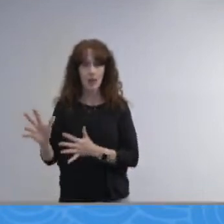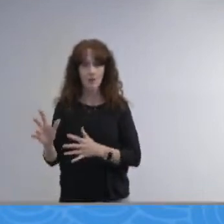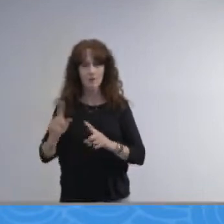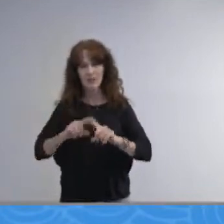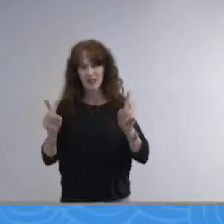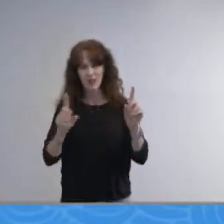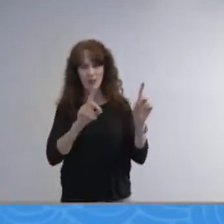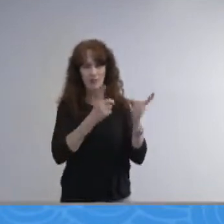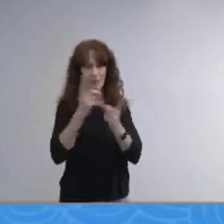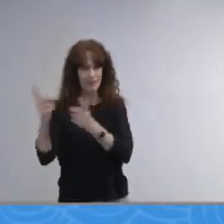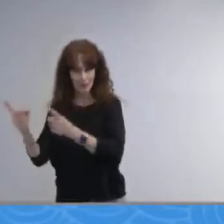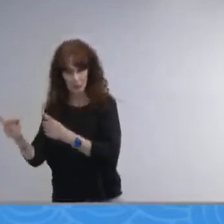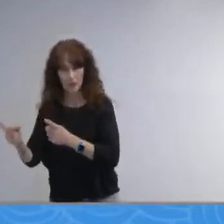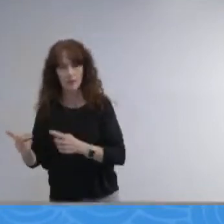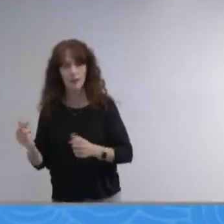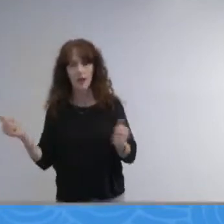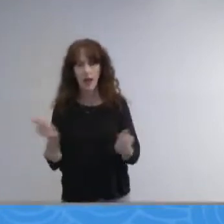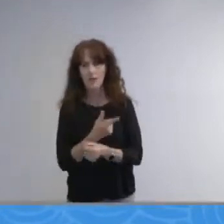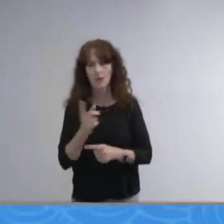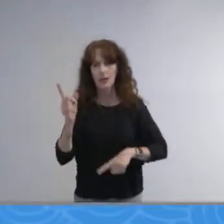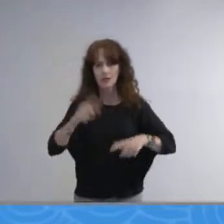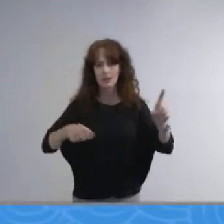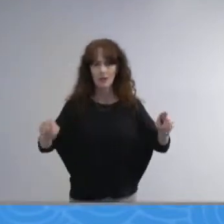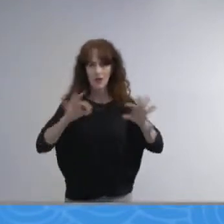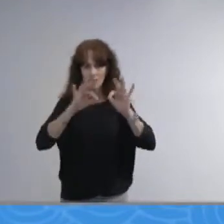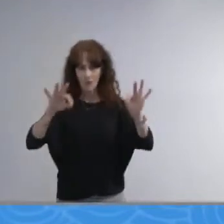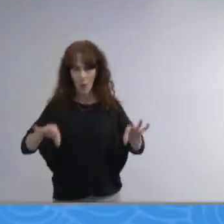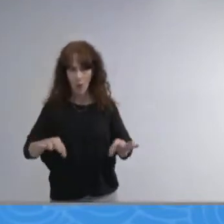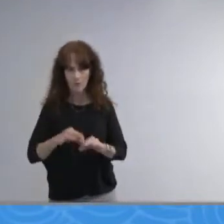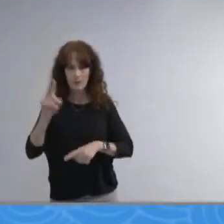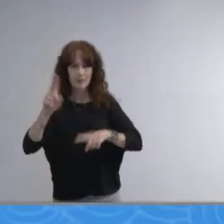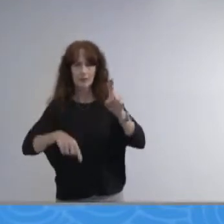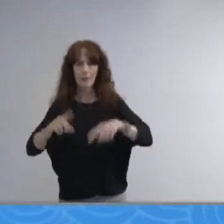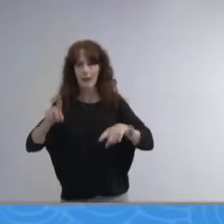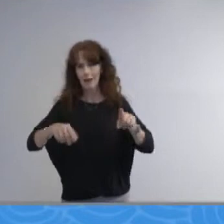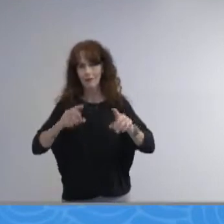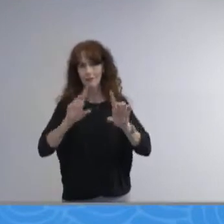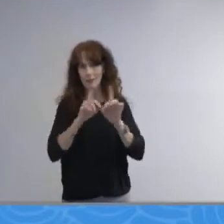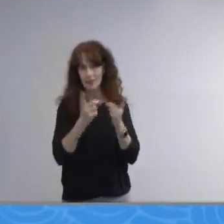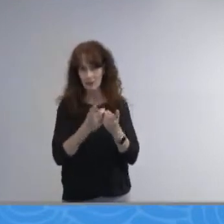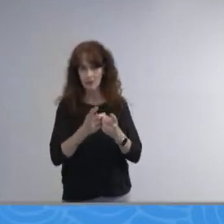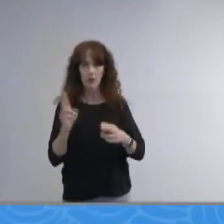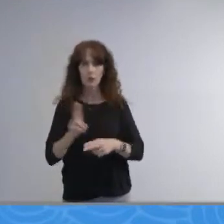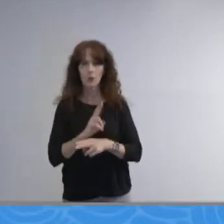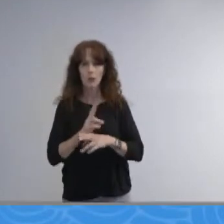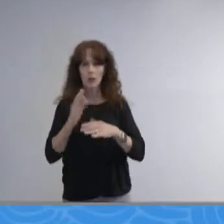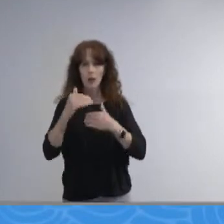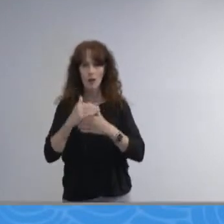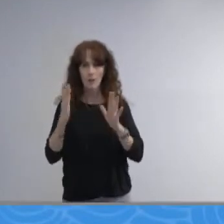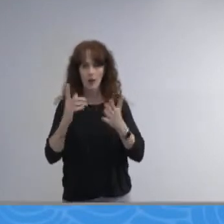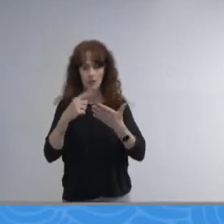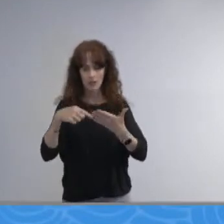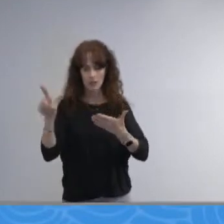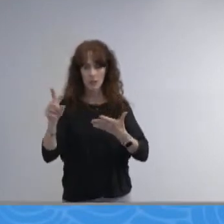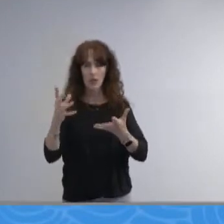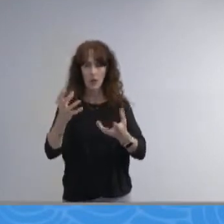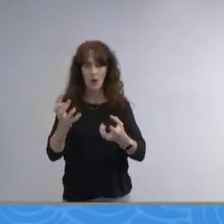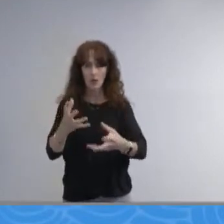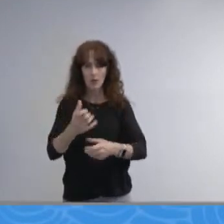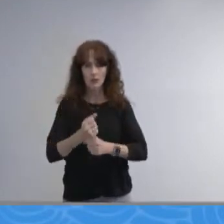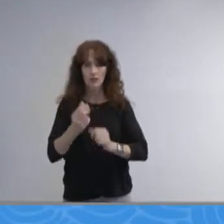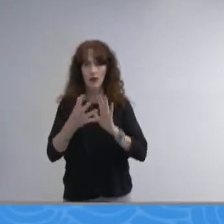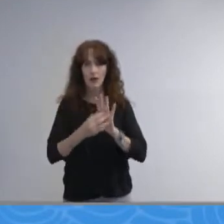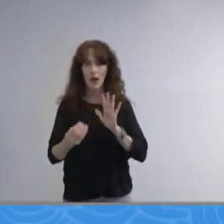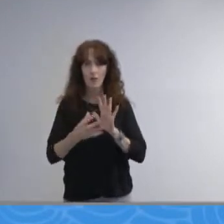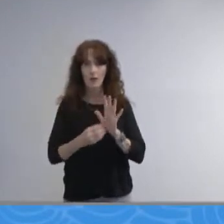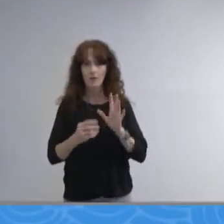district, obviously, you know, everybody has different forms depending on what district you belong in, but there's usually a box where you can check off that you'd like to receive a